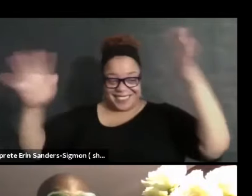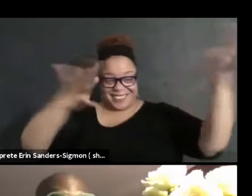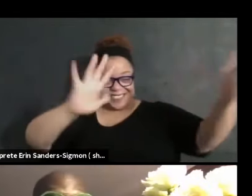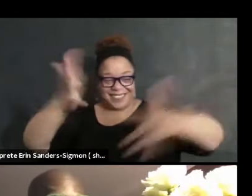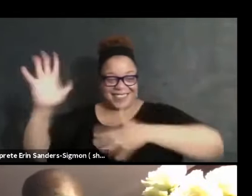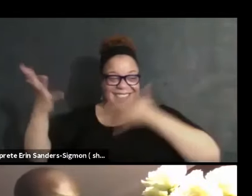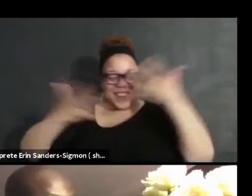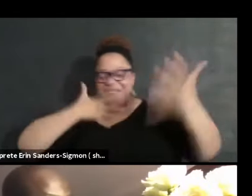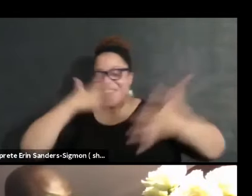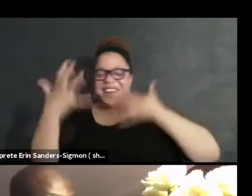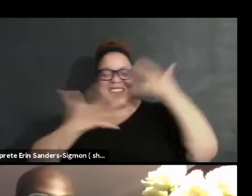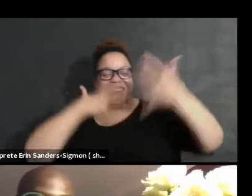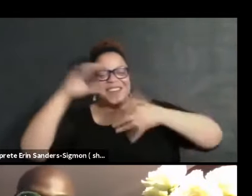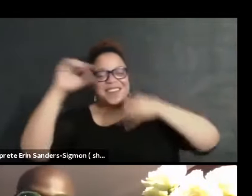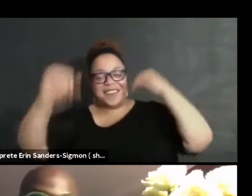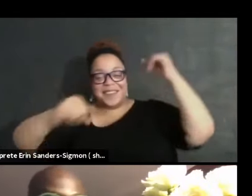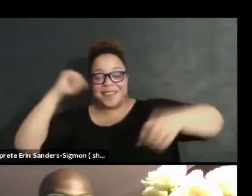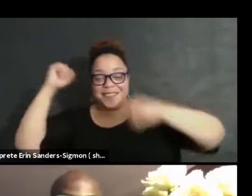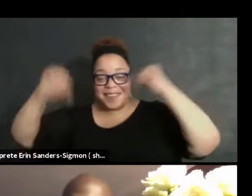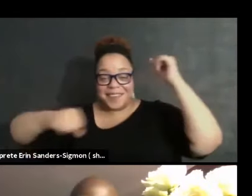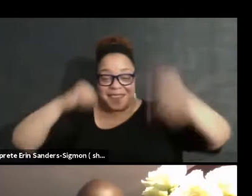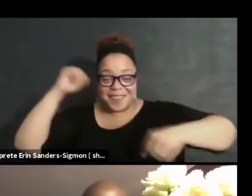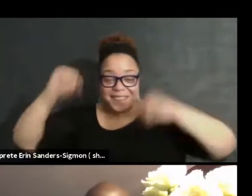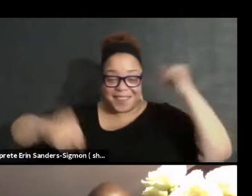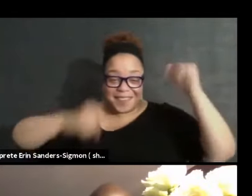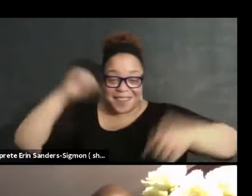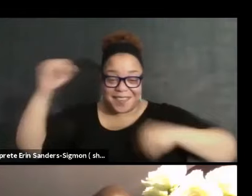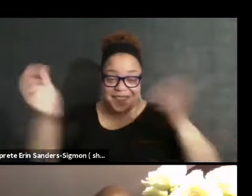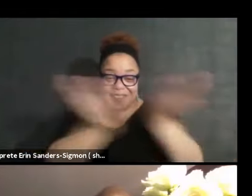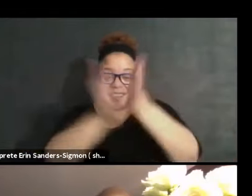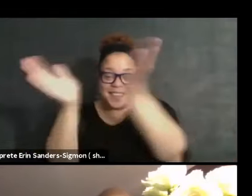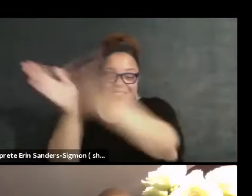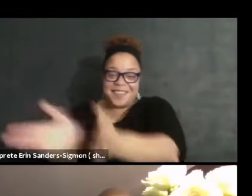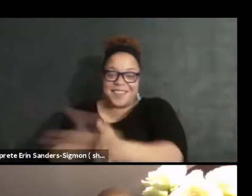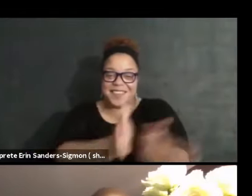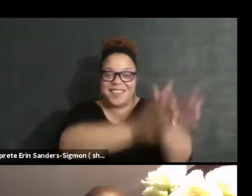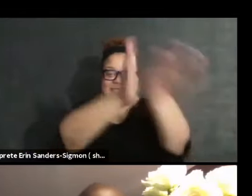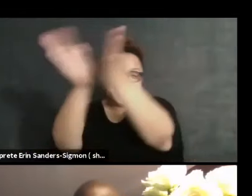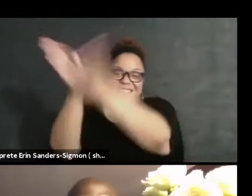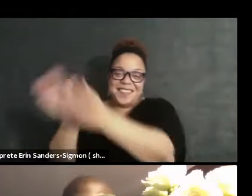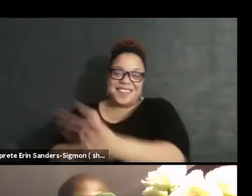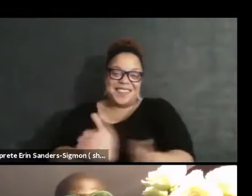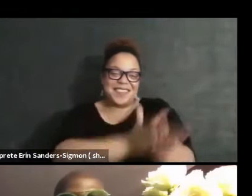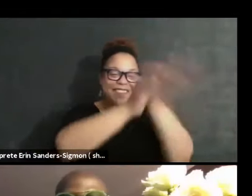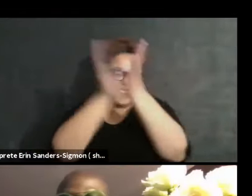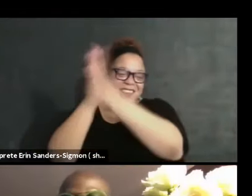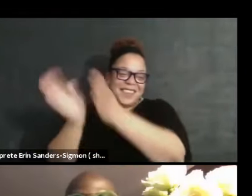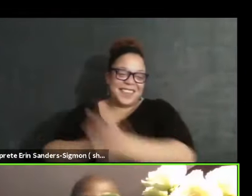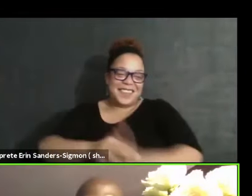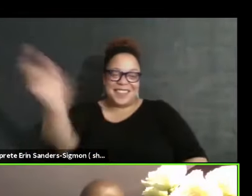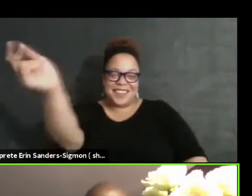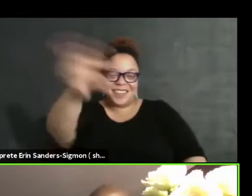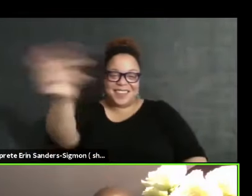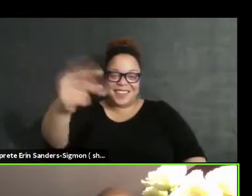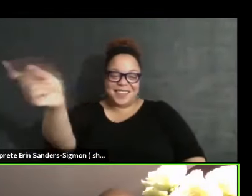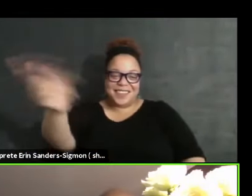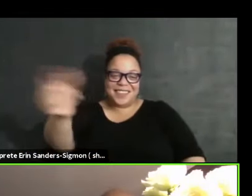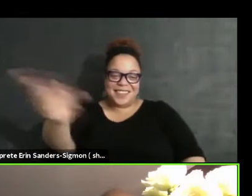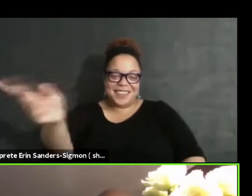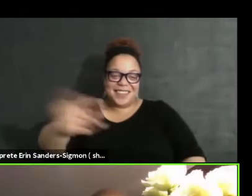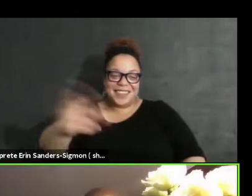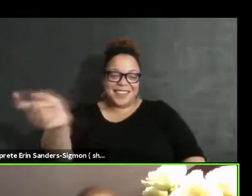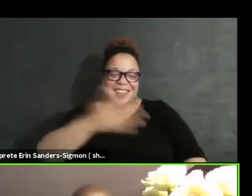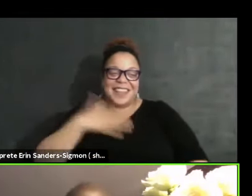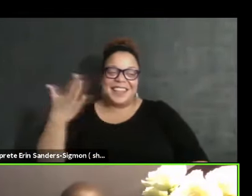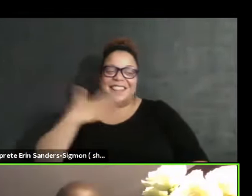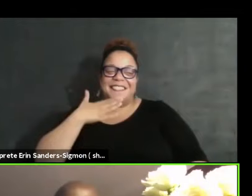Thank you Listen, for making man. This possible. Thanks for coming, Joni. Thanks for making this possible. We love you so Joan much. Osato, man.